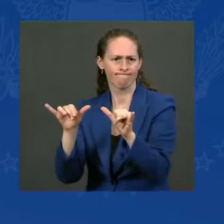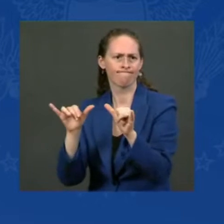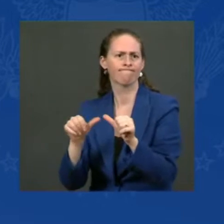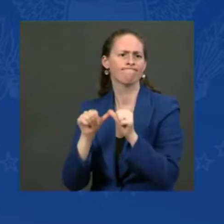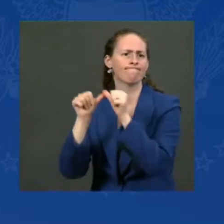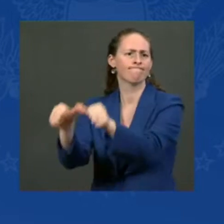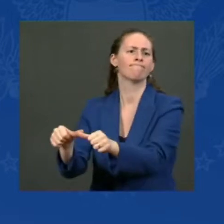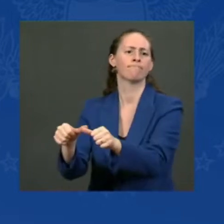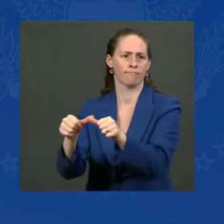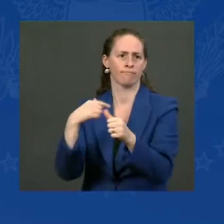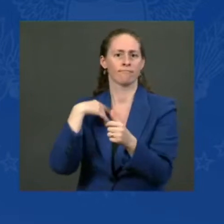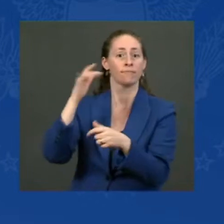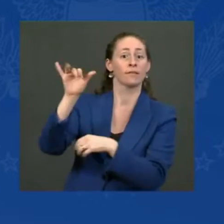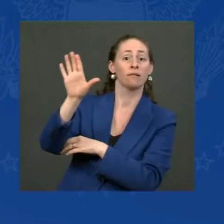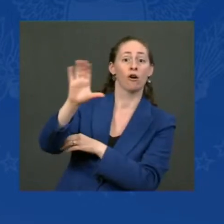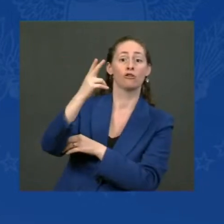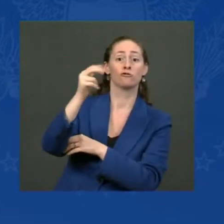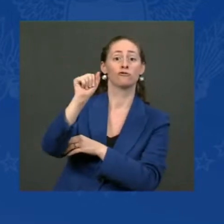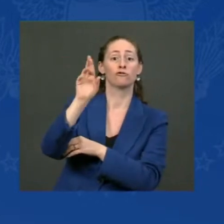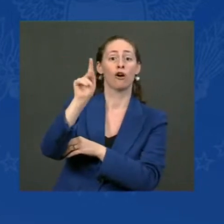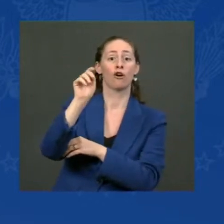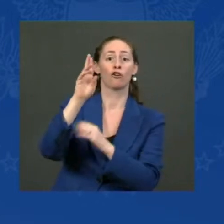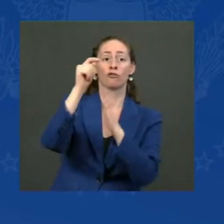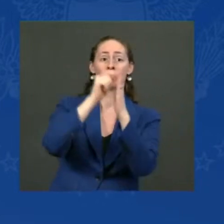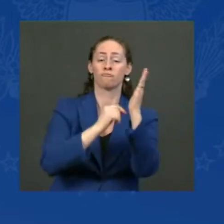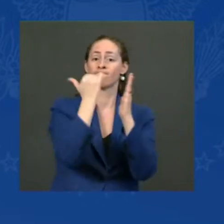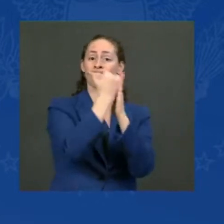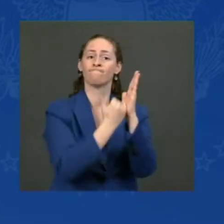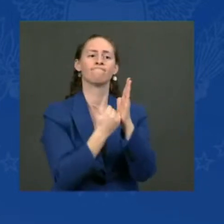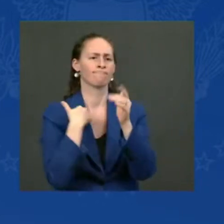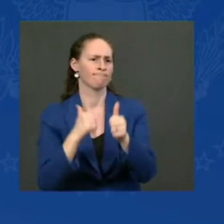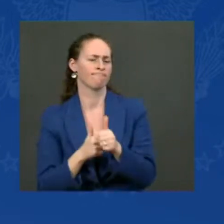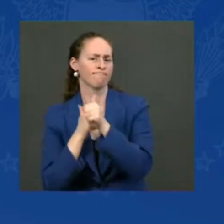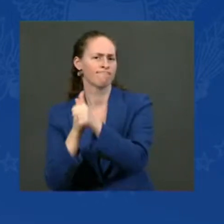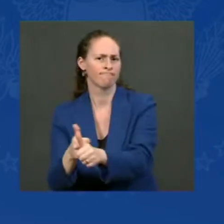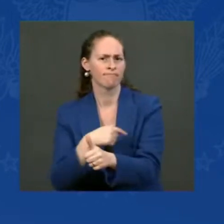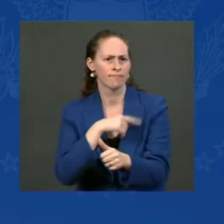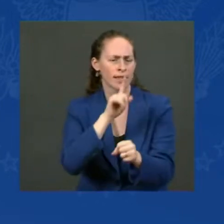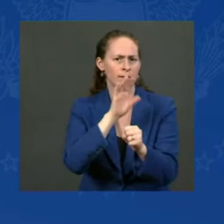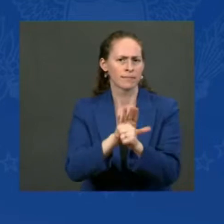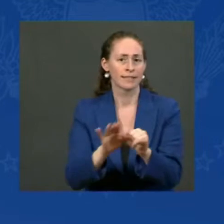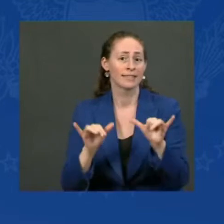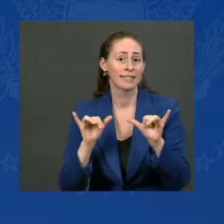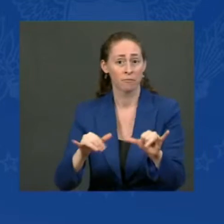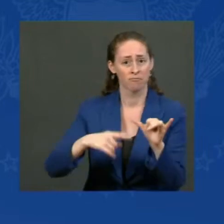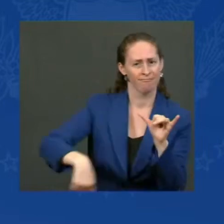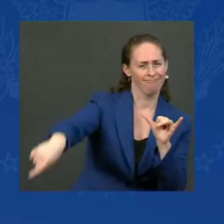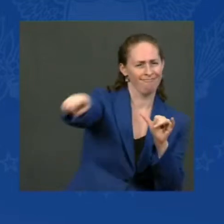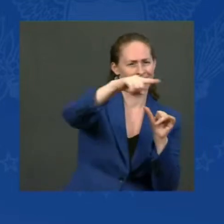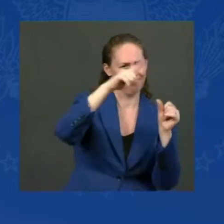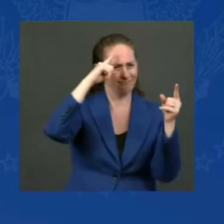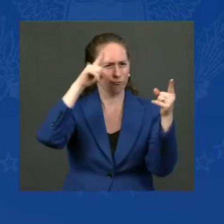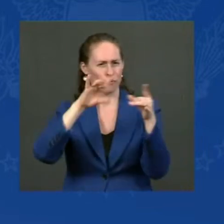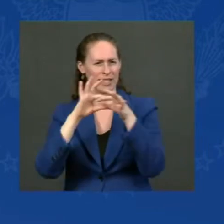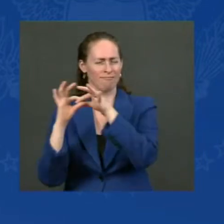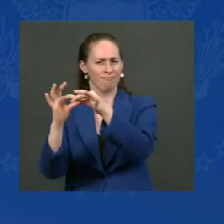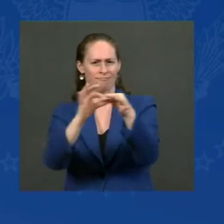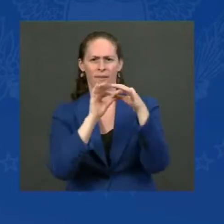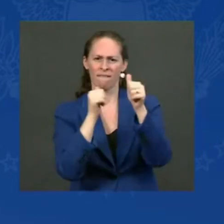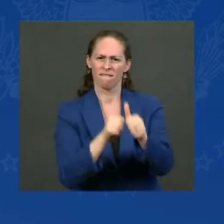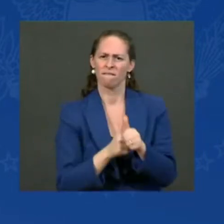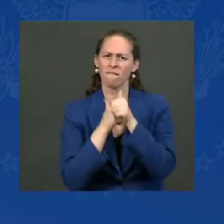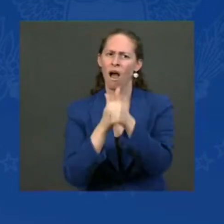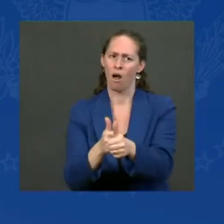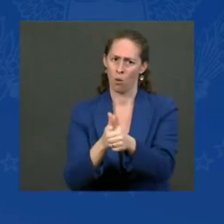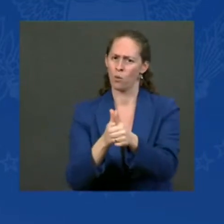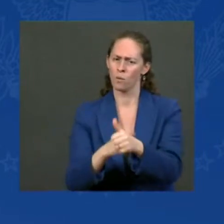charter. These are commitments we all made and that we're all bound to uphold.